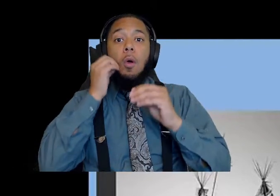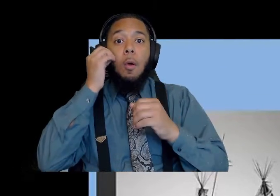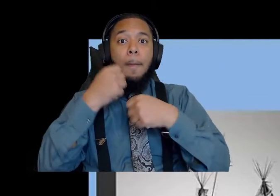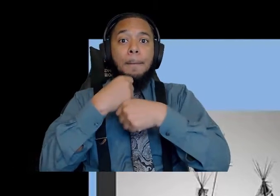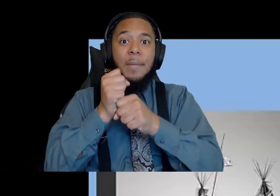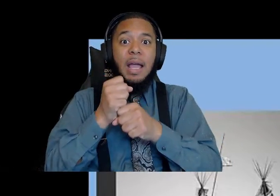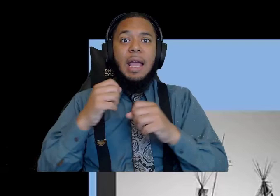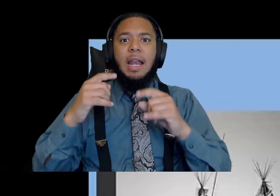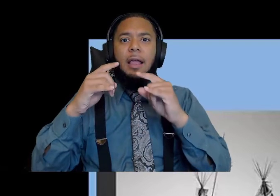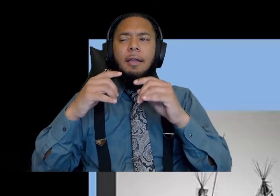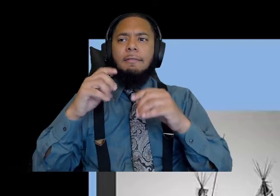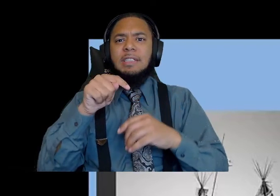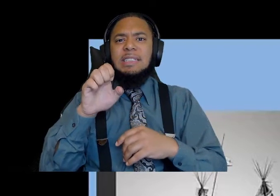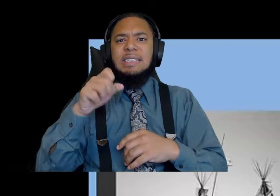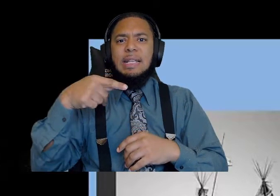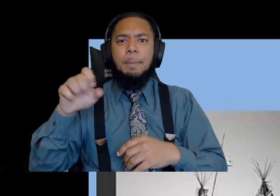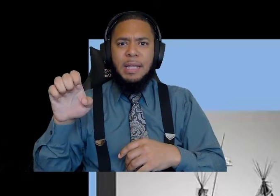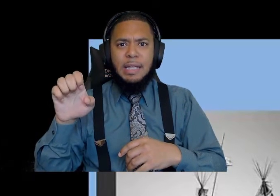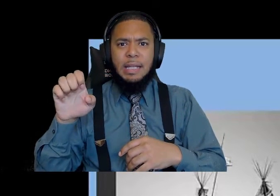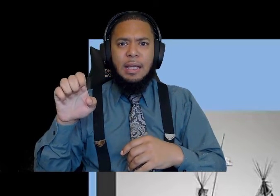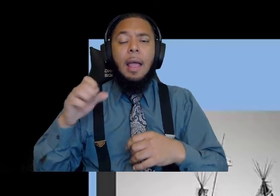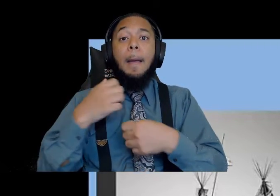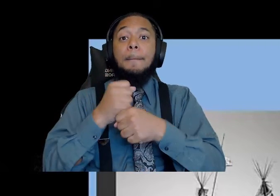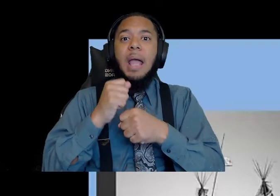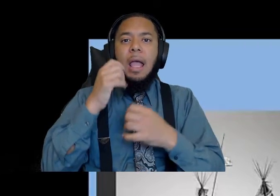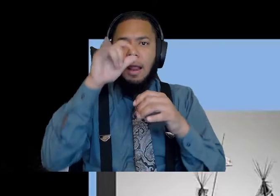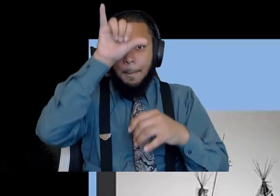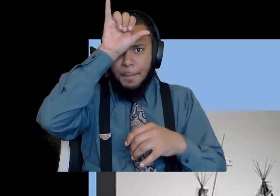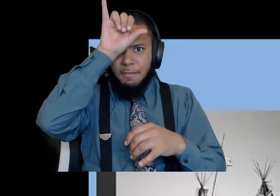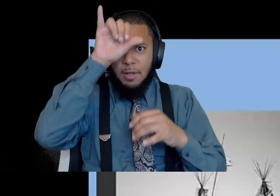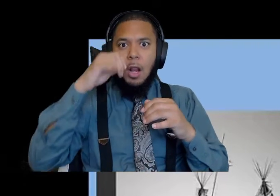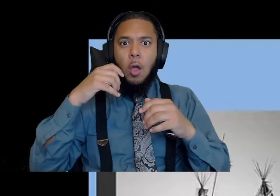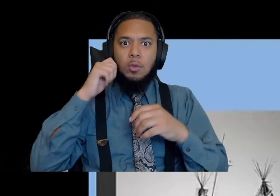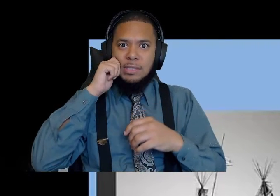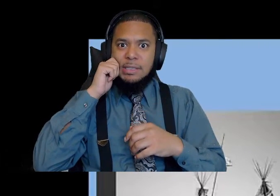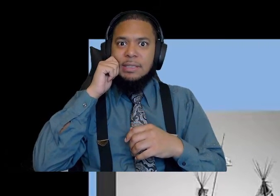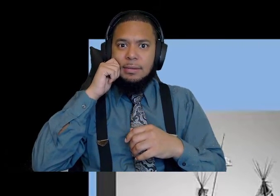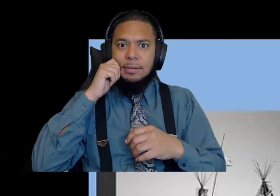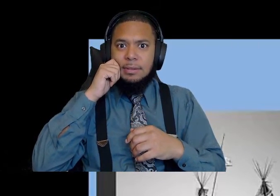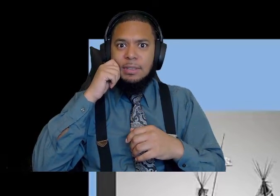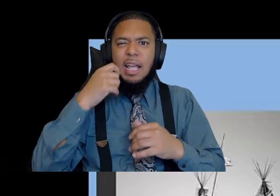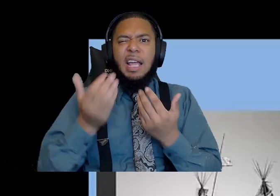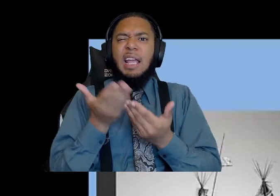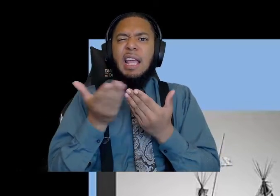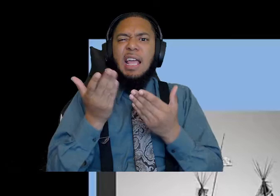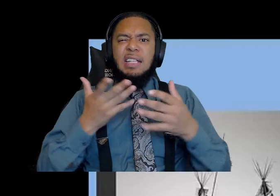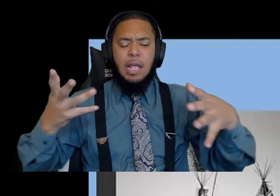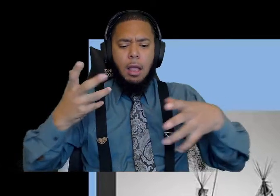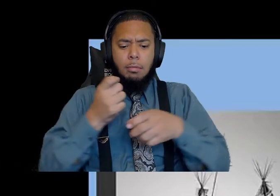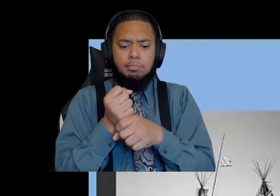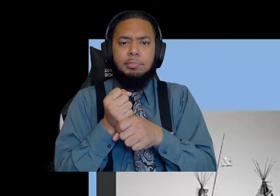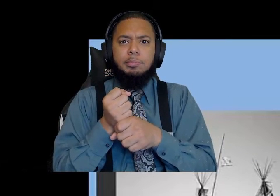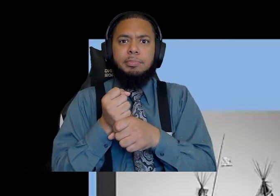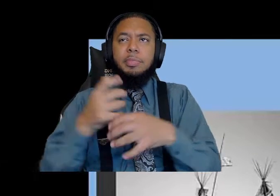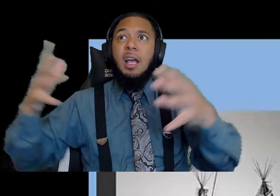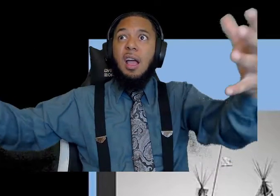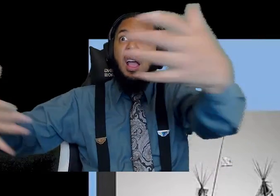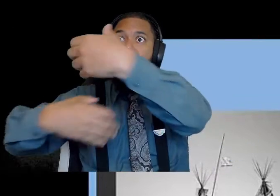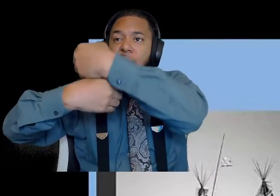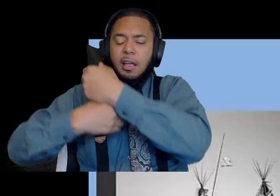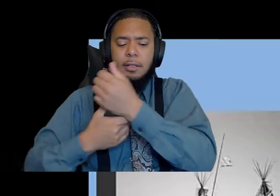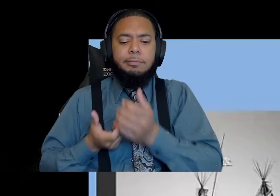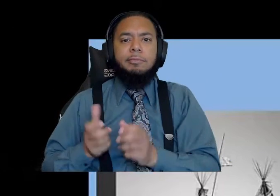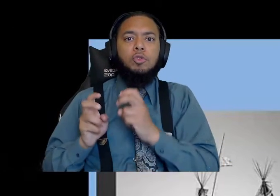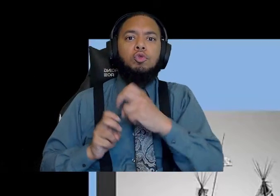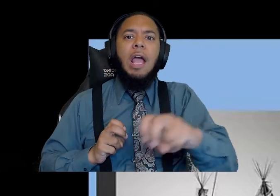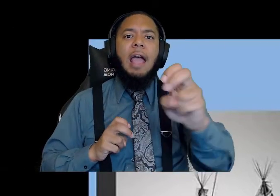buffalo skin, and they were easy to take down and put up, simply like a tent today. You can move it around easily. Buffalo were their main source of